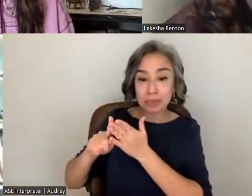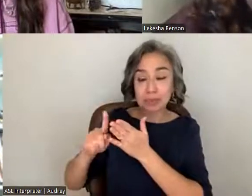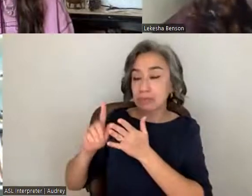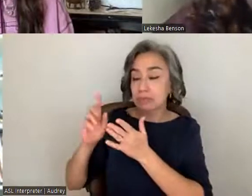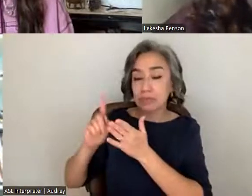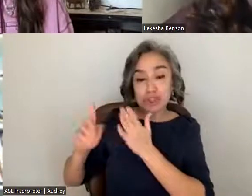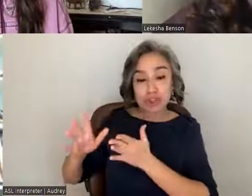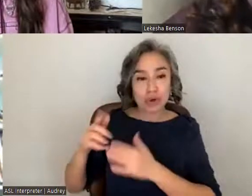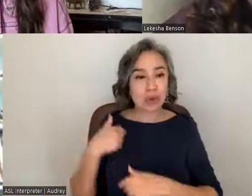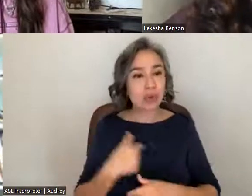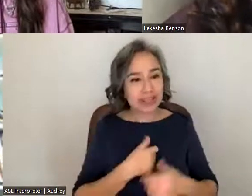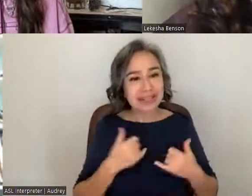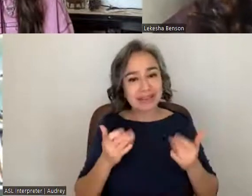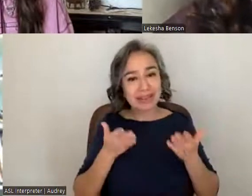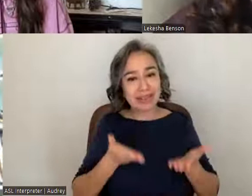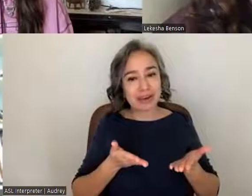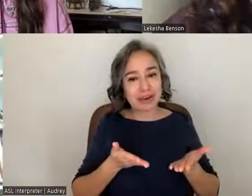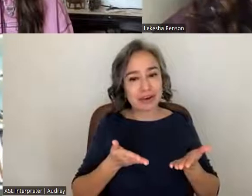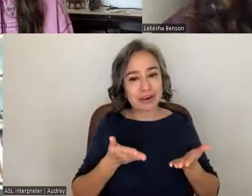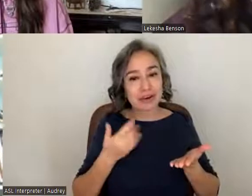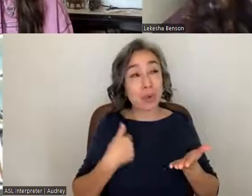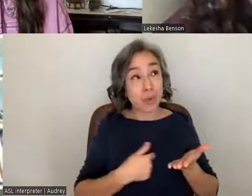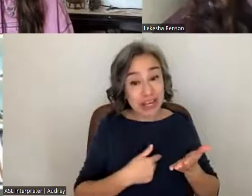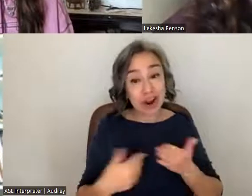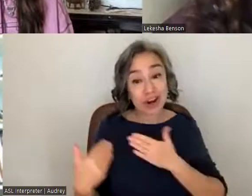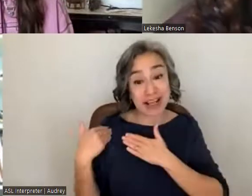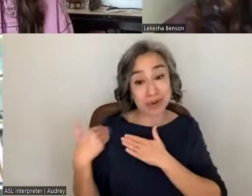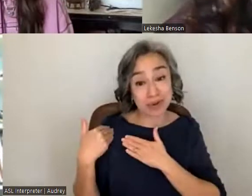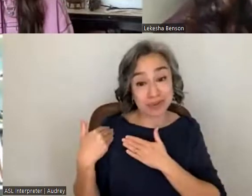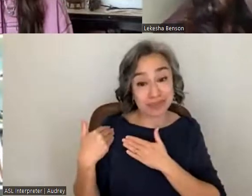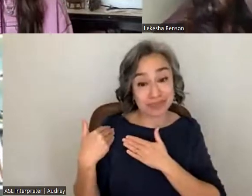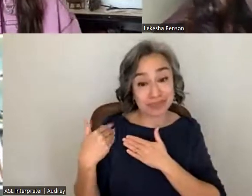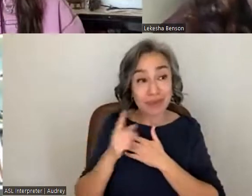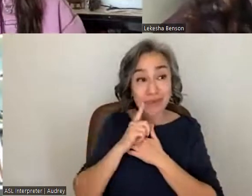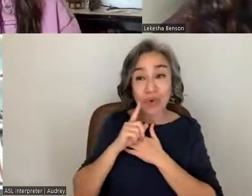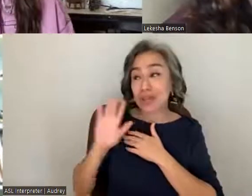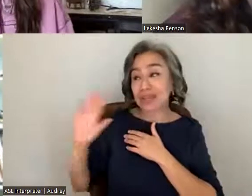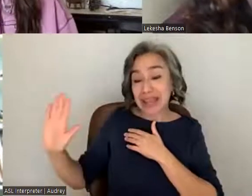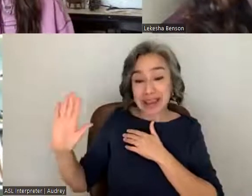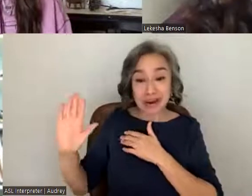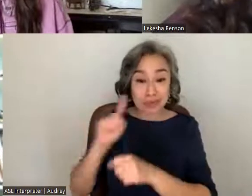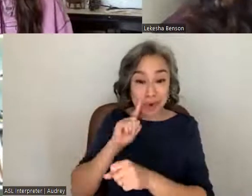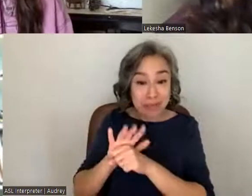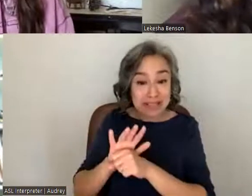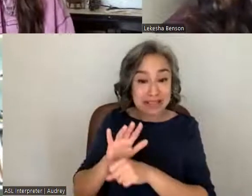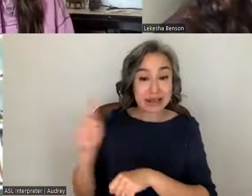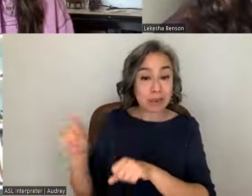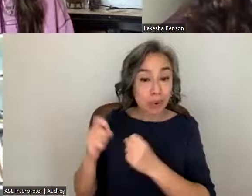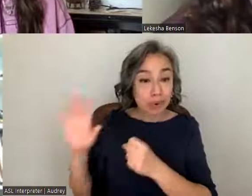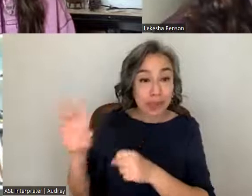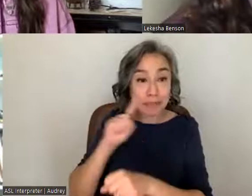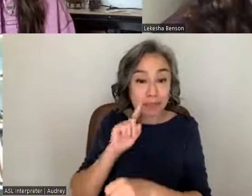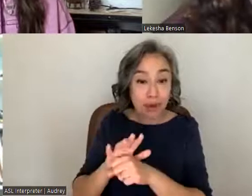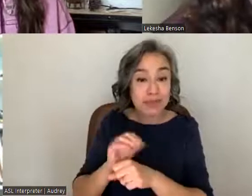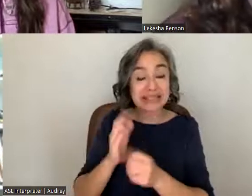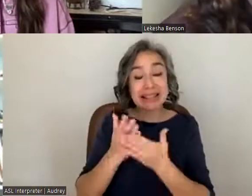still have to answer the questions, and we're held accountable for what promises were not kept or made, or whether the needle moved forward